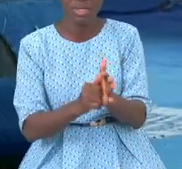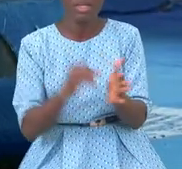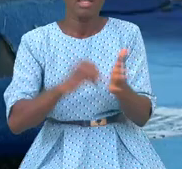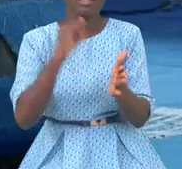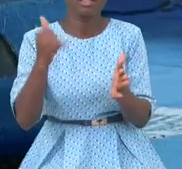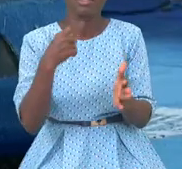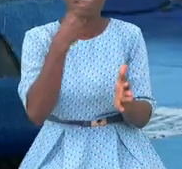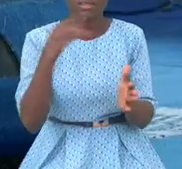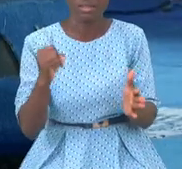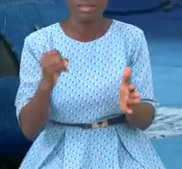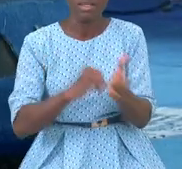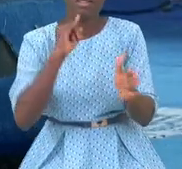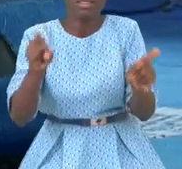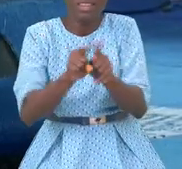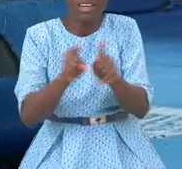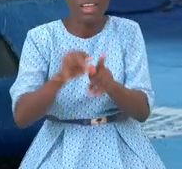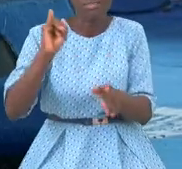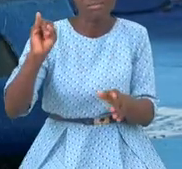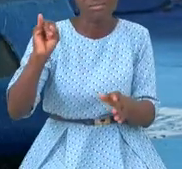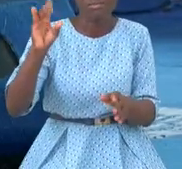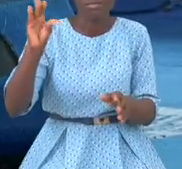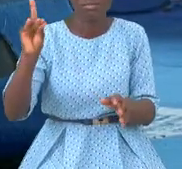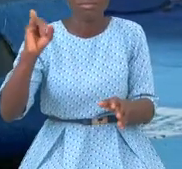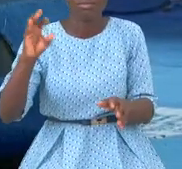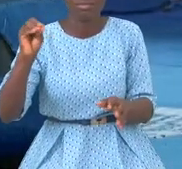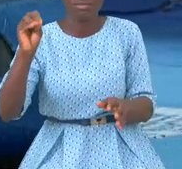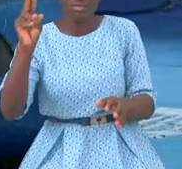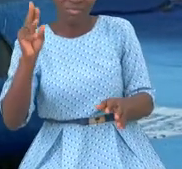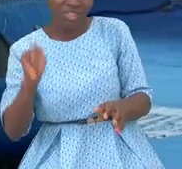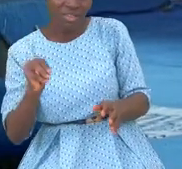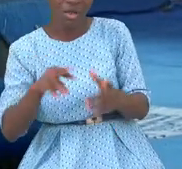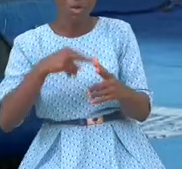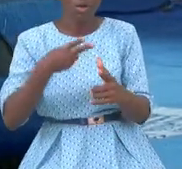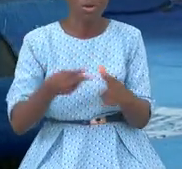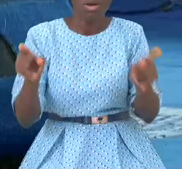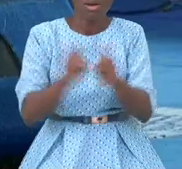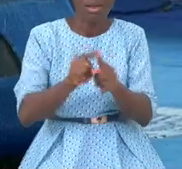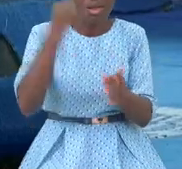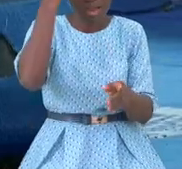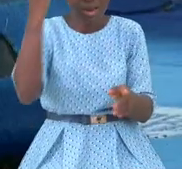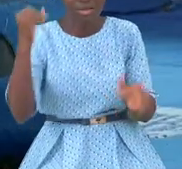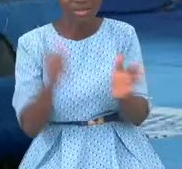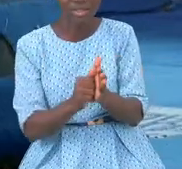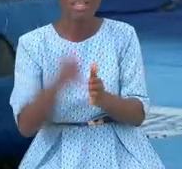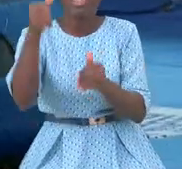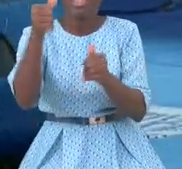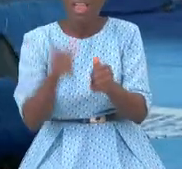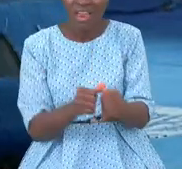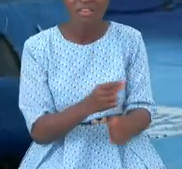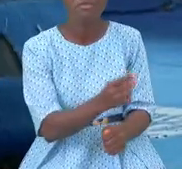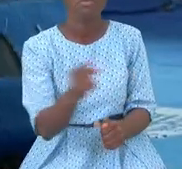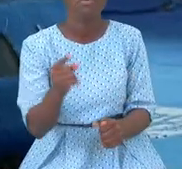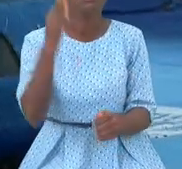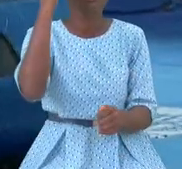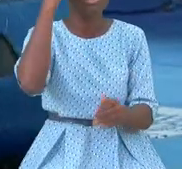an idea that everybody knows that this is true. Carry